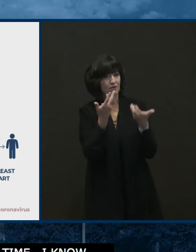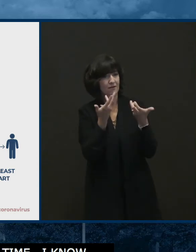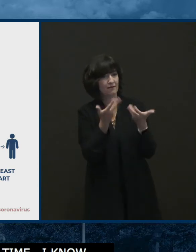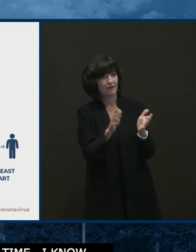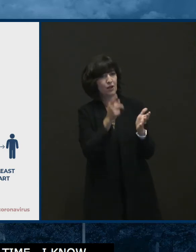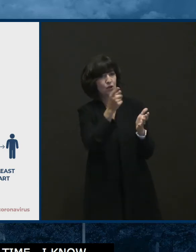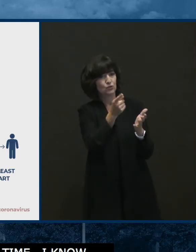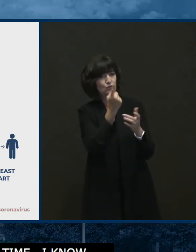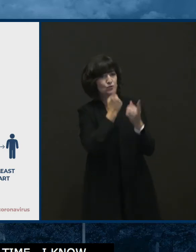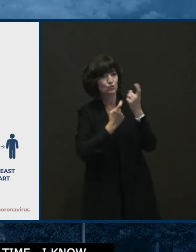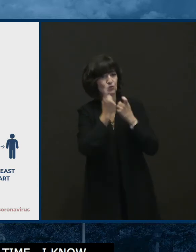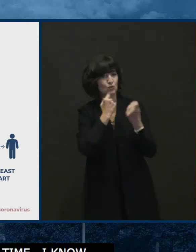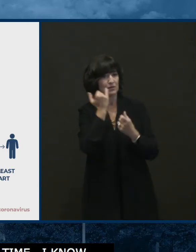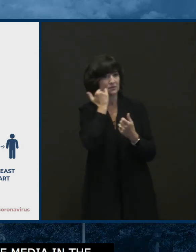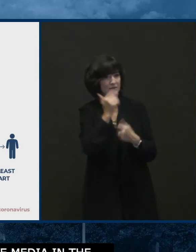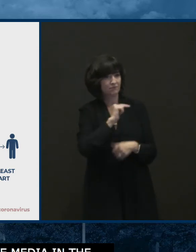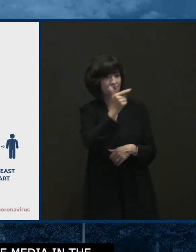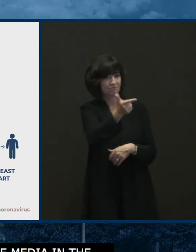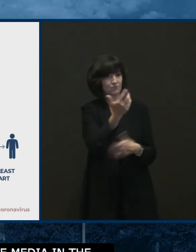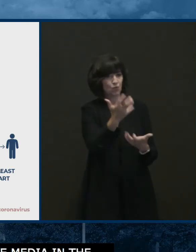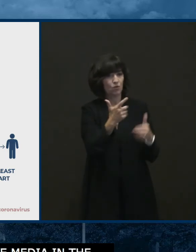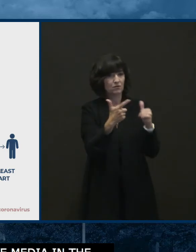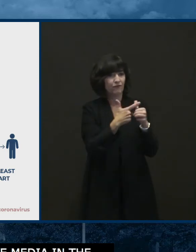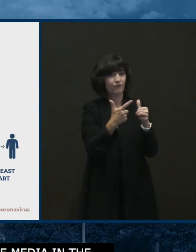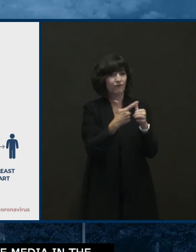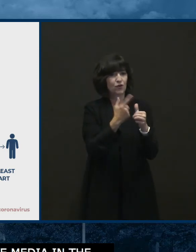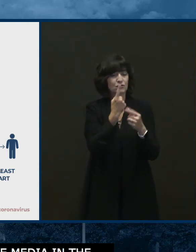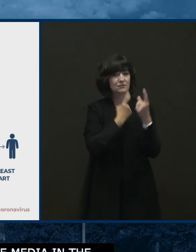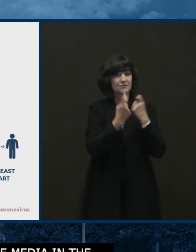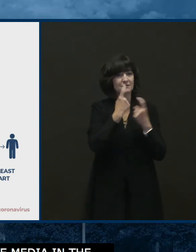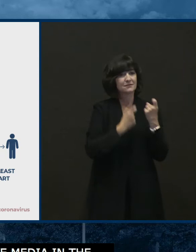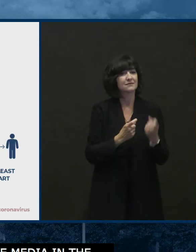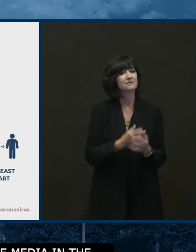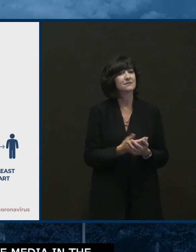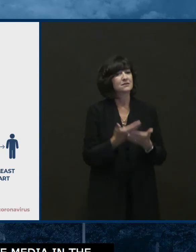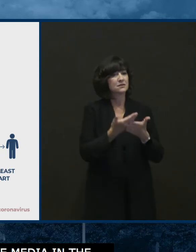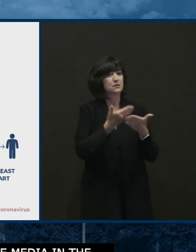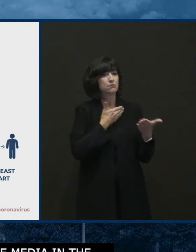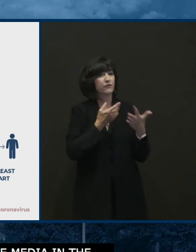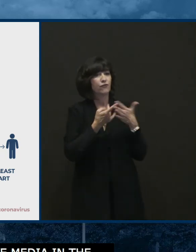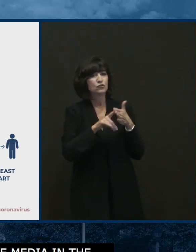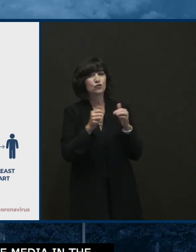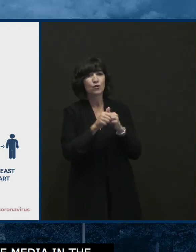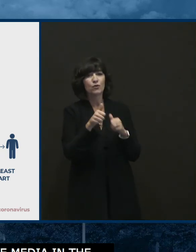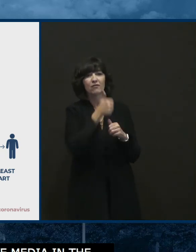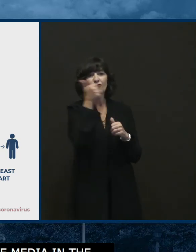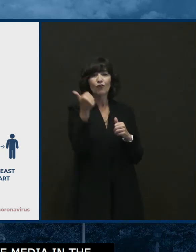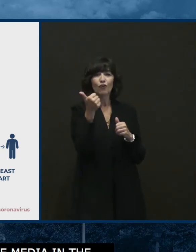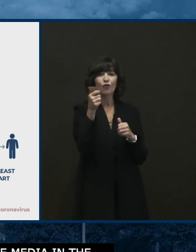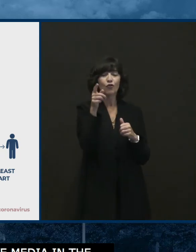want to take it and ask questions before we go to our